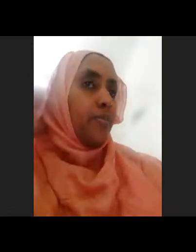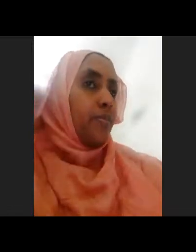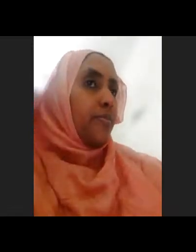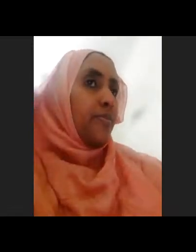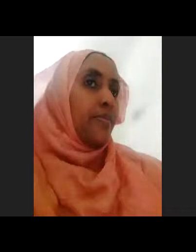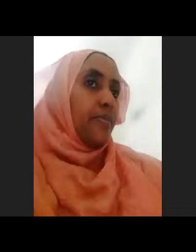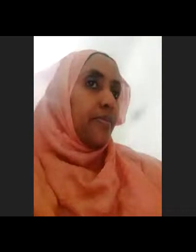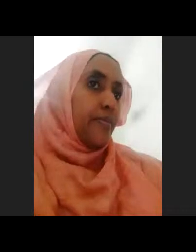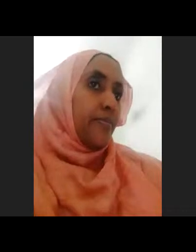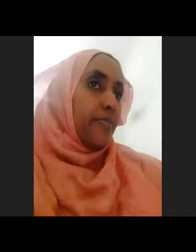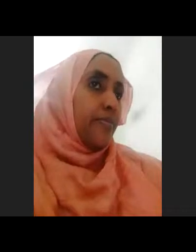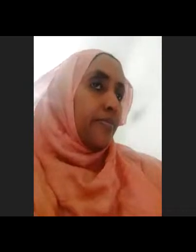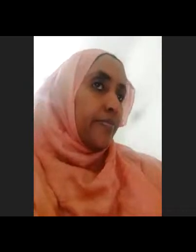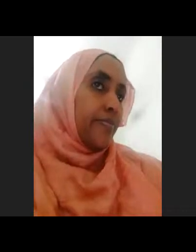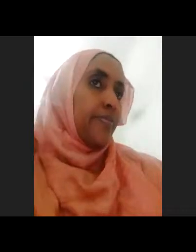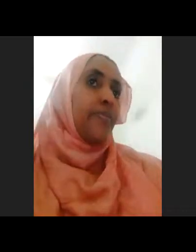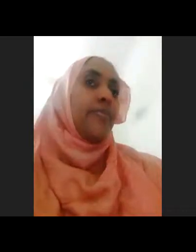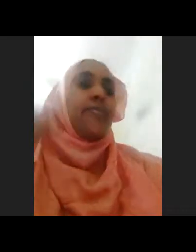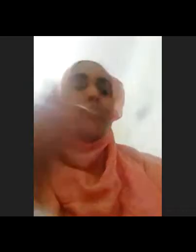to find you